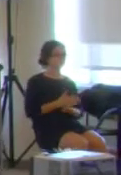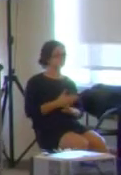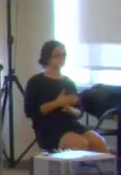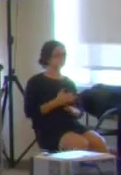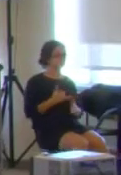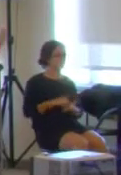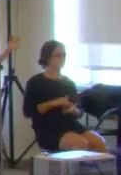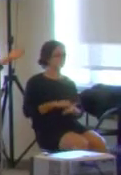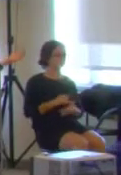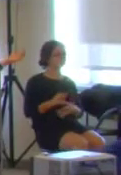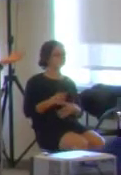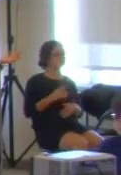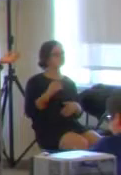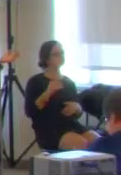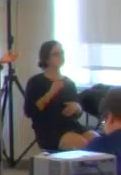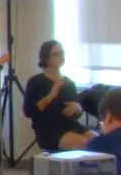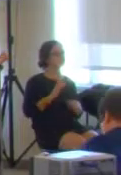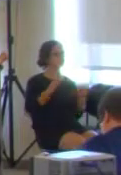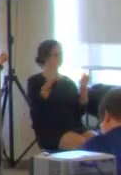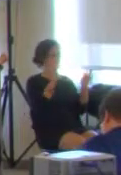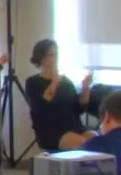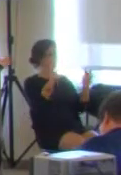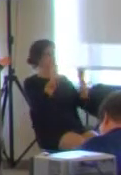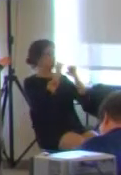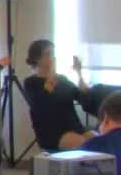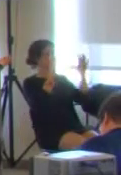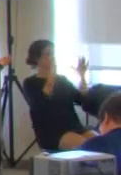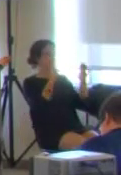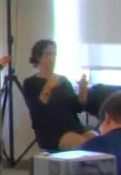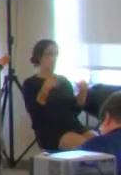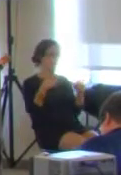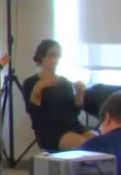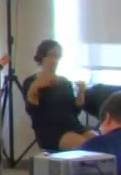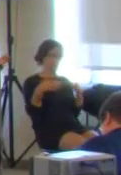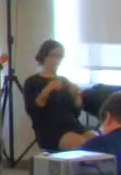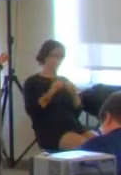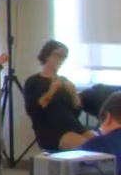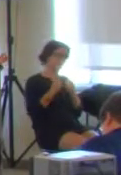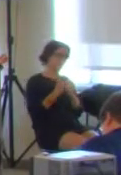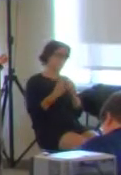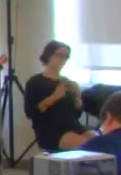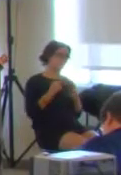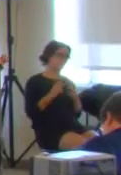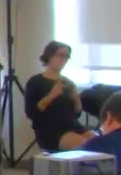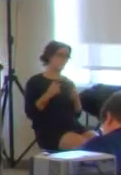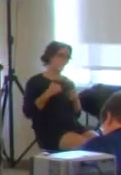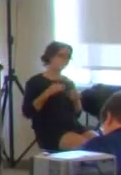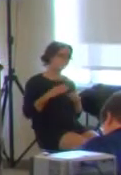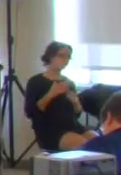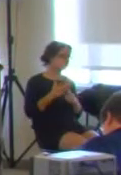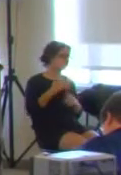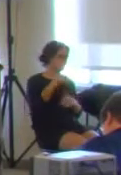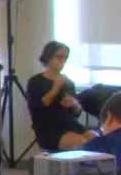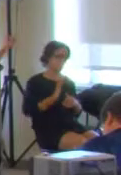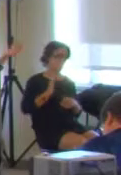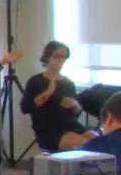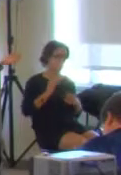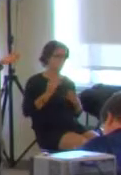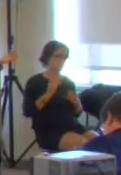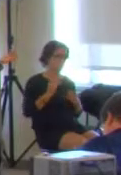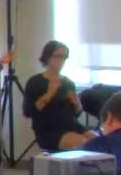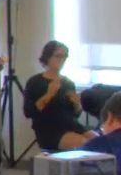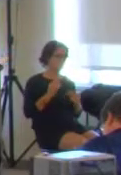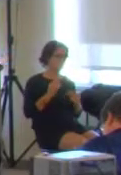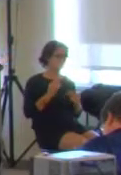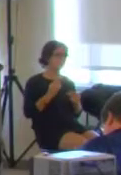Ideally, I would be in a team of people. I mean, I'm doing a lot of things that I would not otherwise do if I had a team to